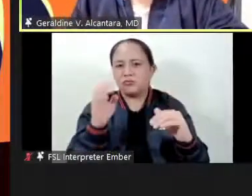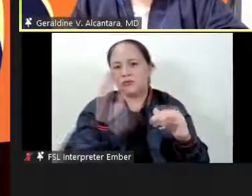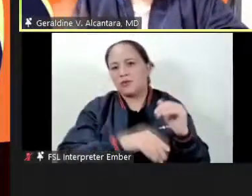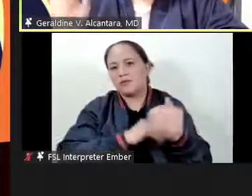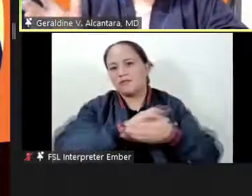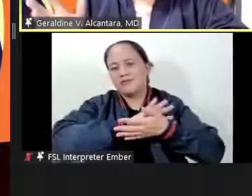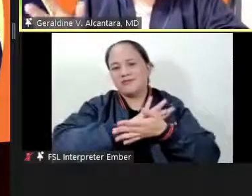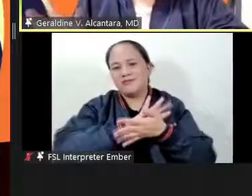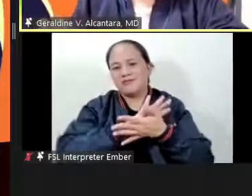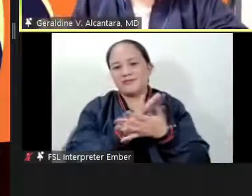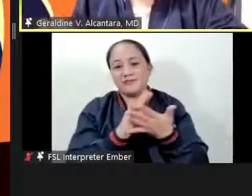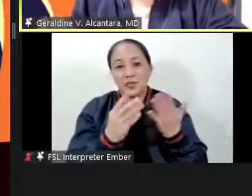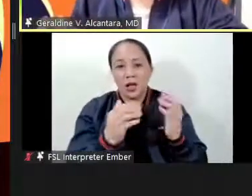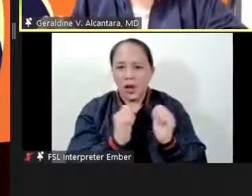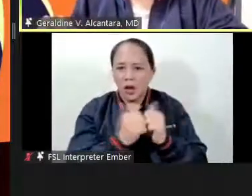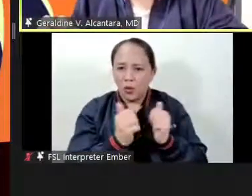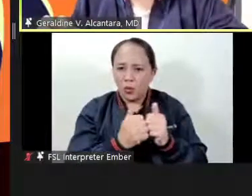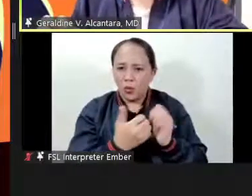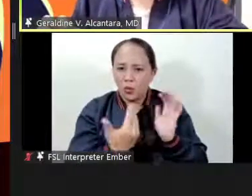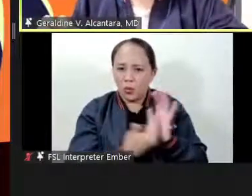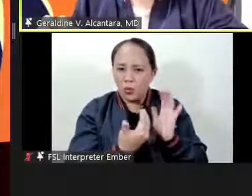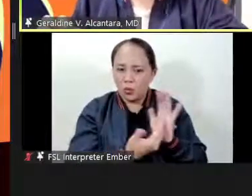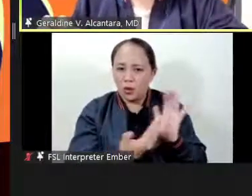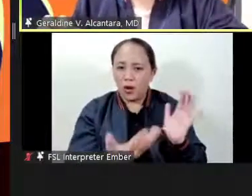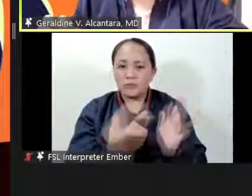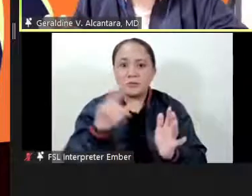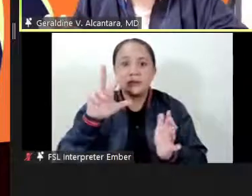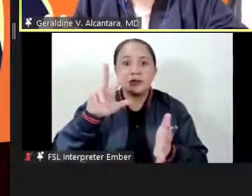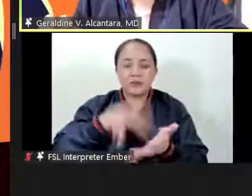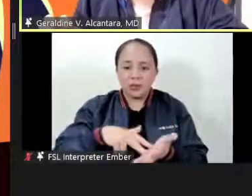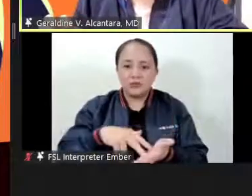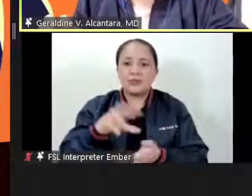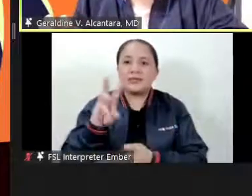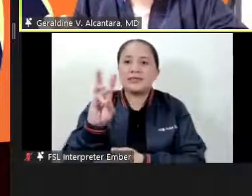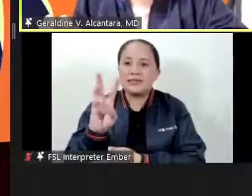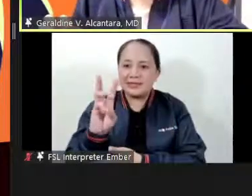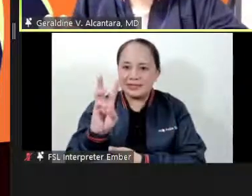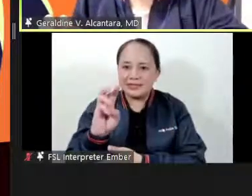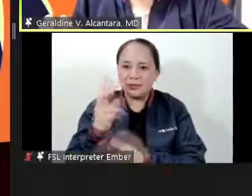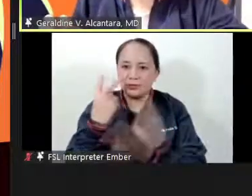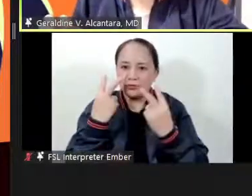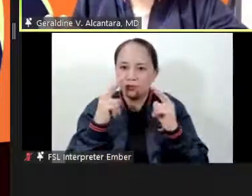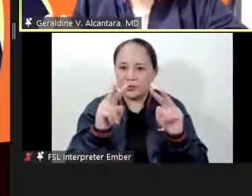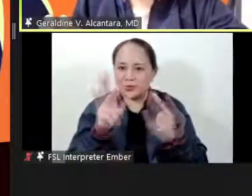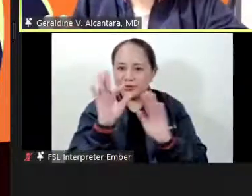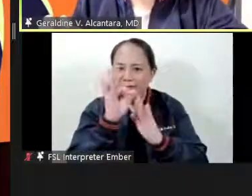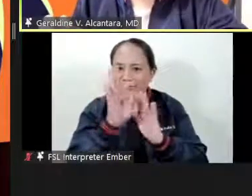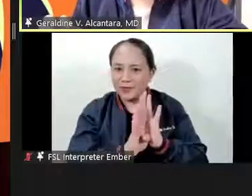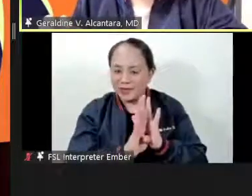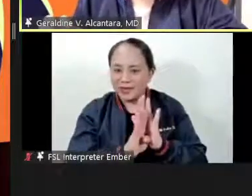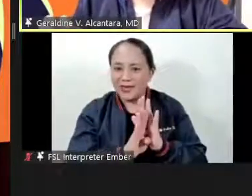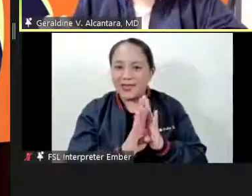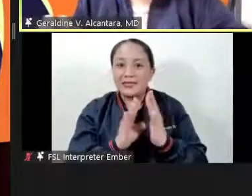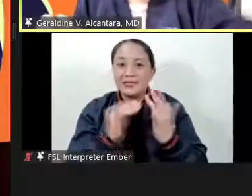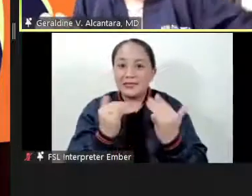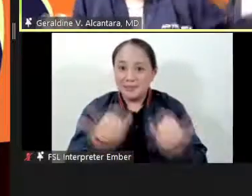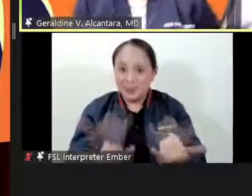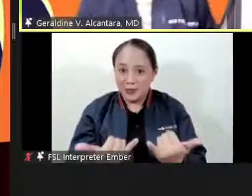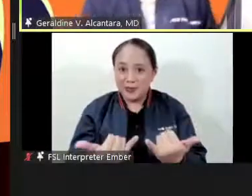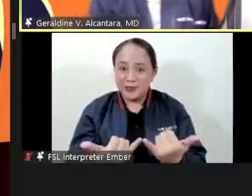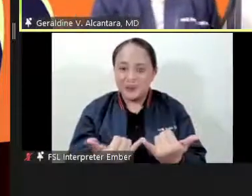Okay, and to prove it, we have 3,016 viewers on Facebook as of the moment.